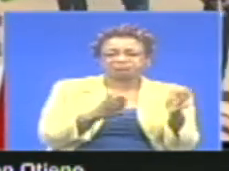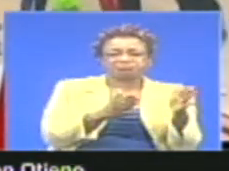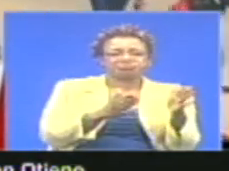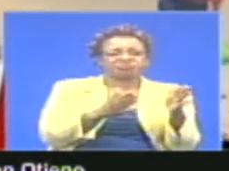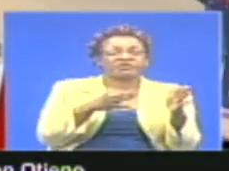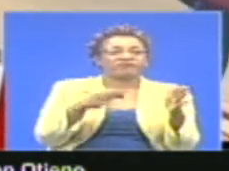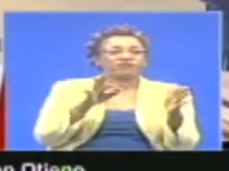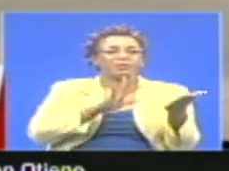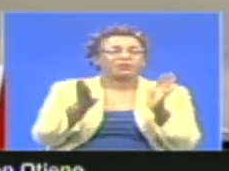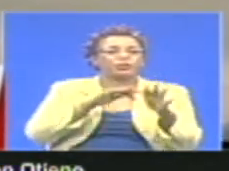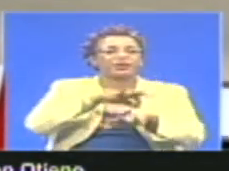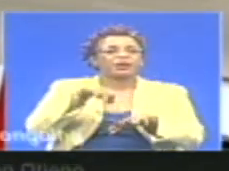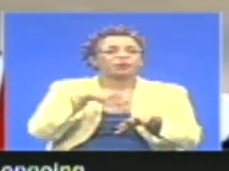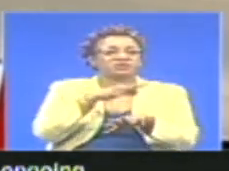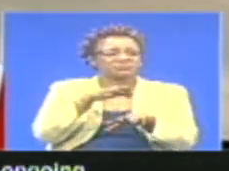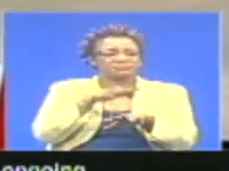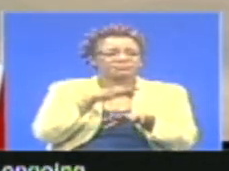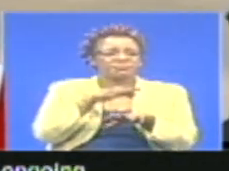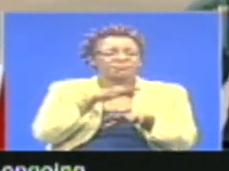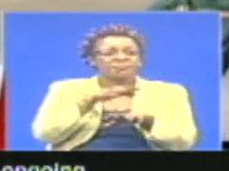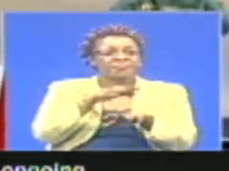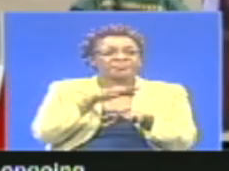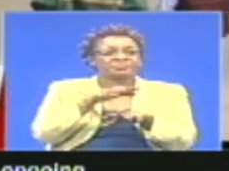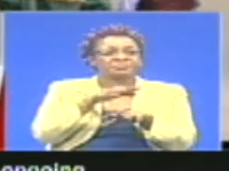for close to 3 hours.